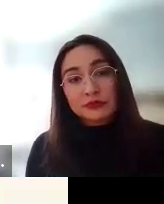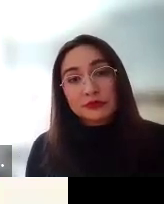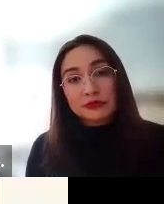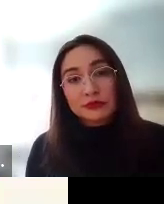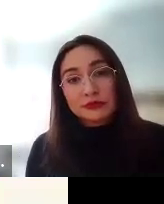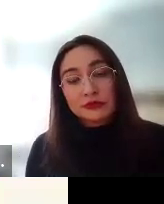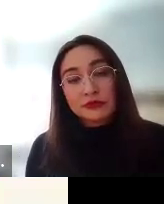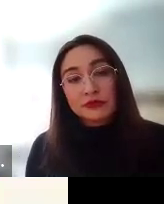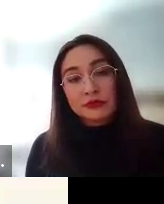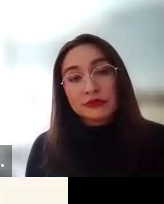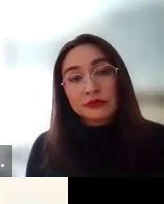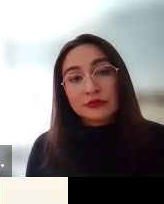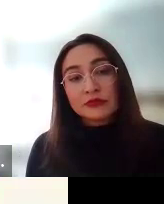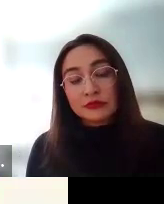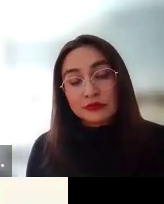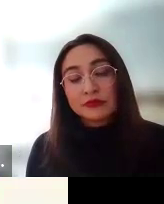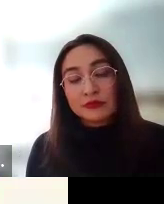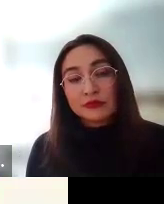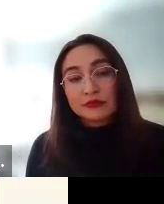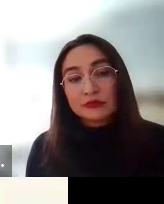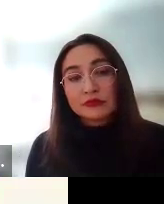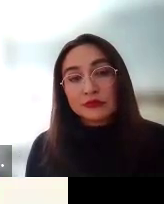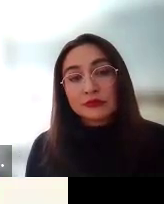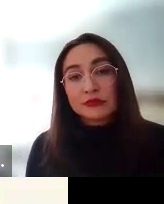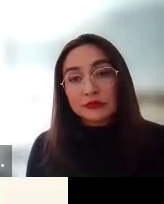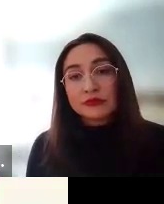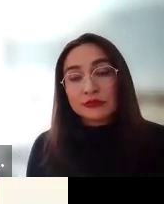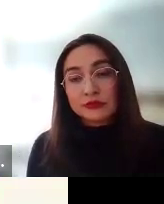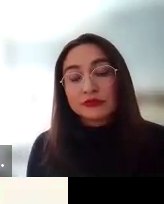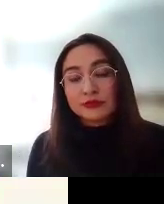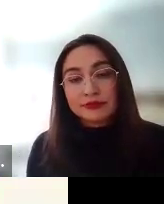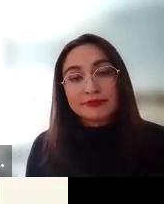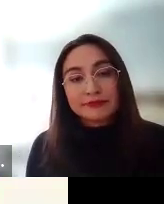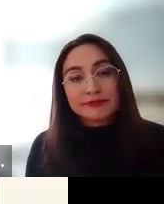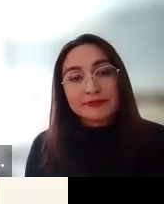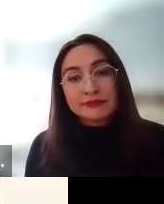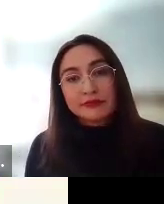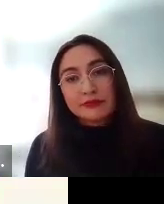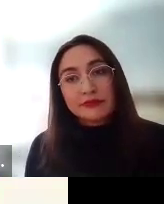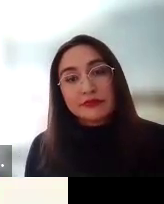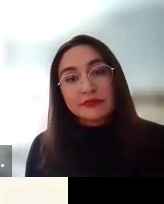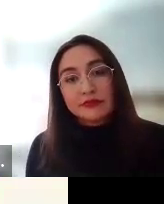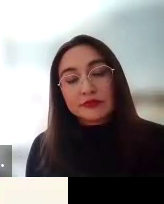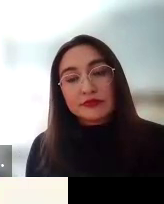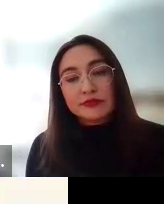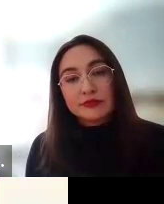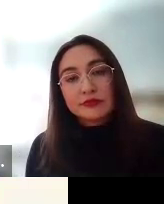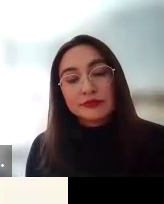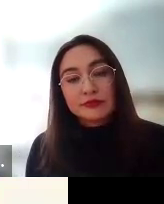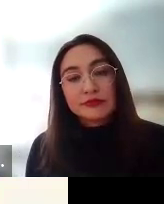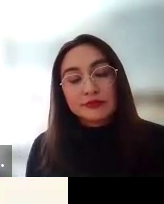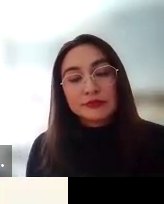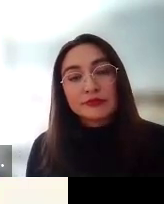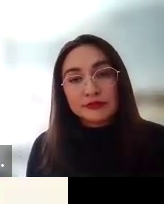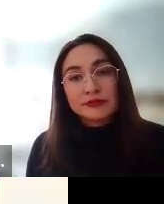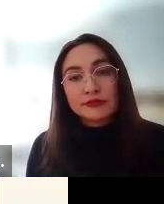HCBS federal requirements. We've broken them down into more plain language rights. So this training will involve going